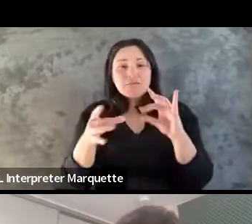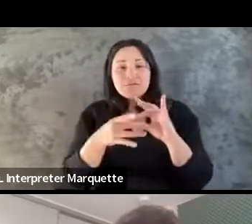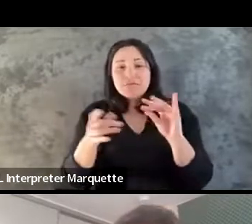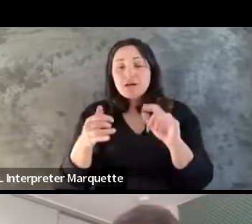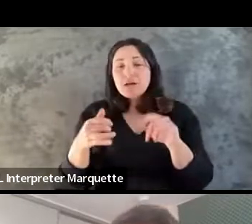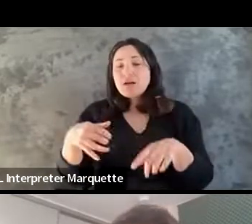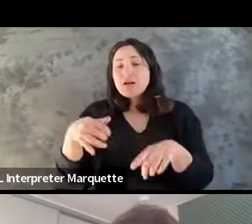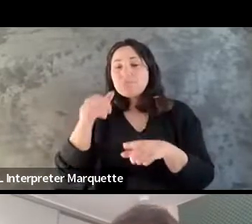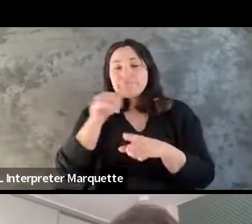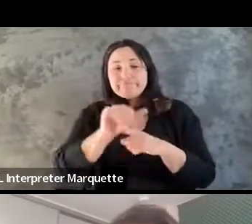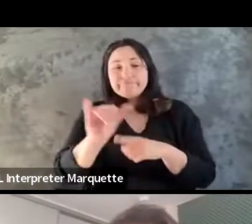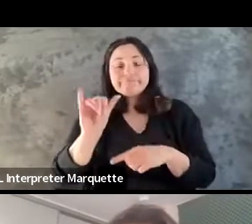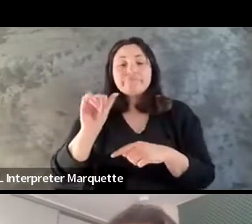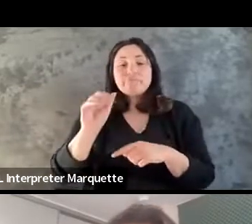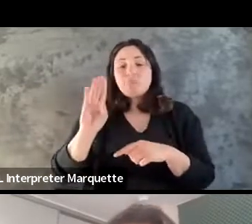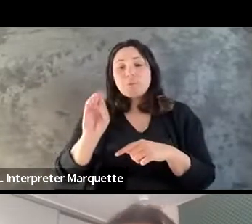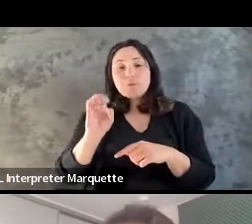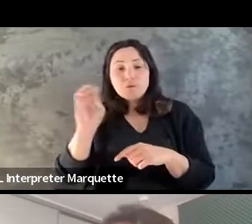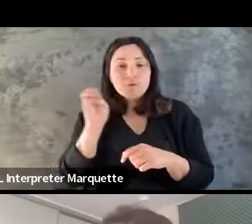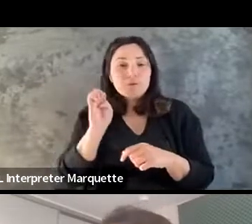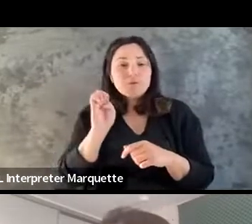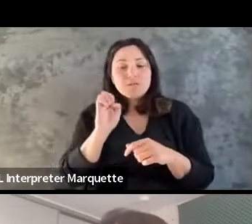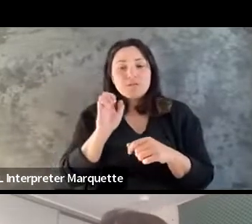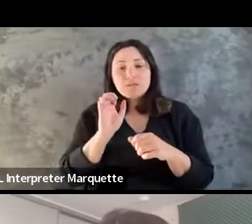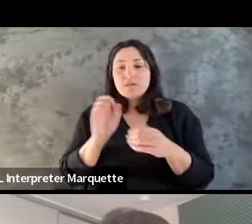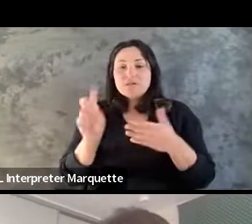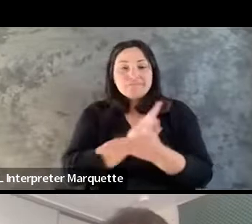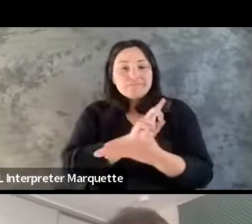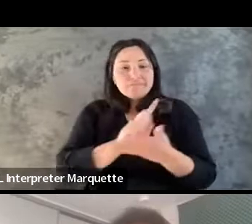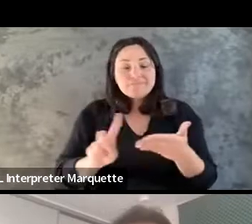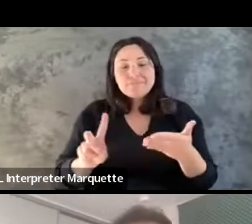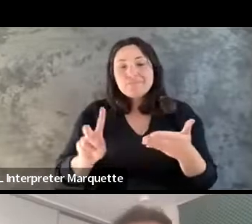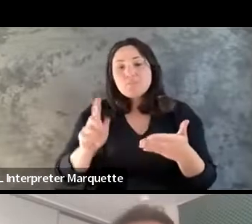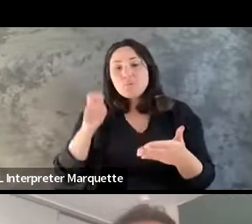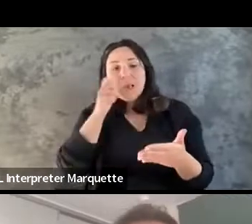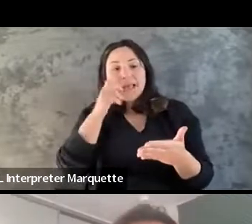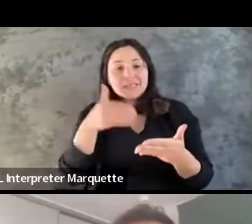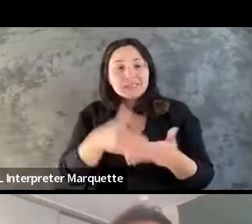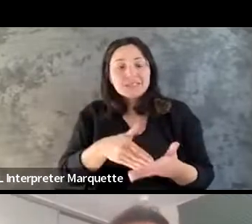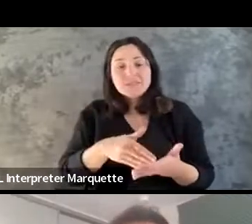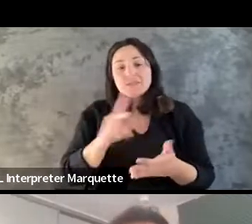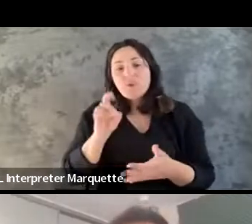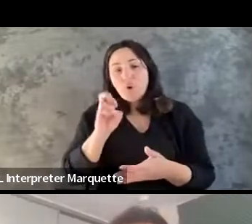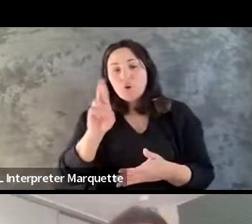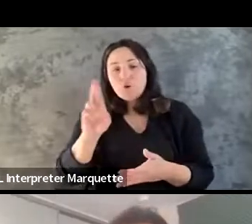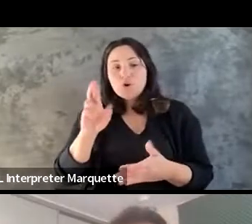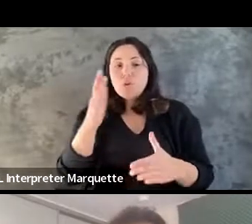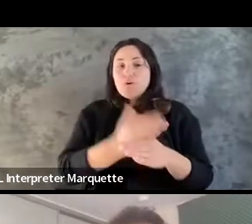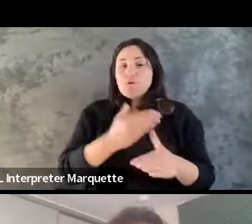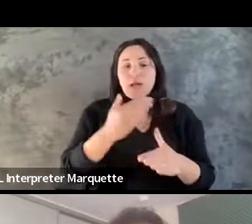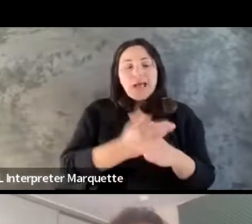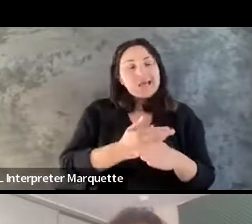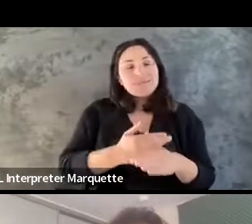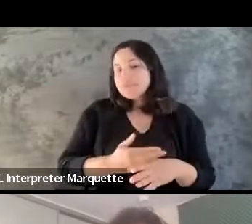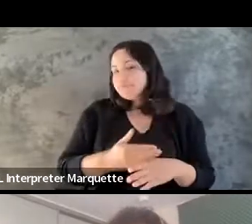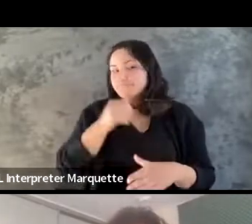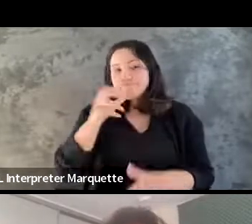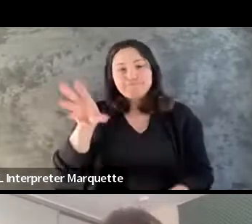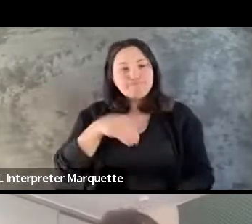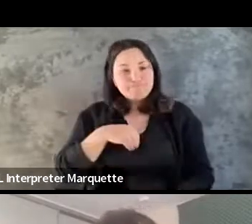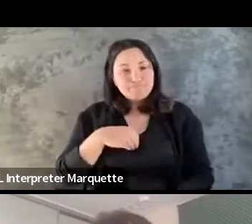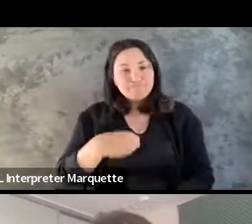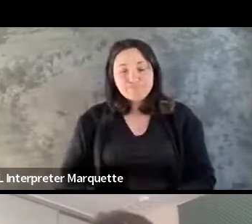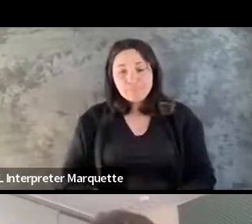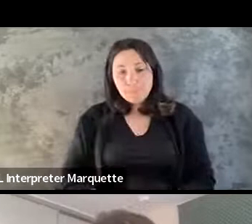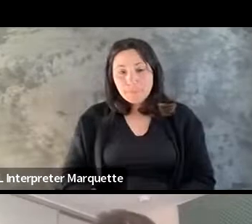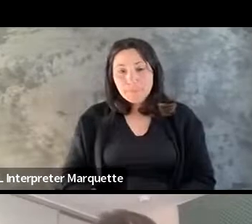abusive, discriminating, threatening, racist, vulgar, obscene, or harassing will not be tolerated.